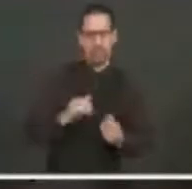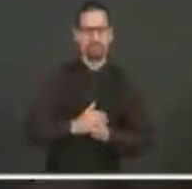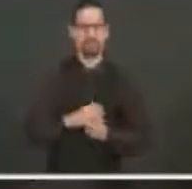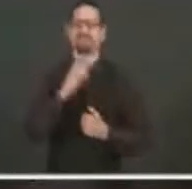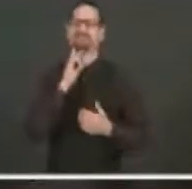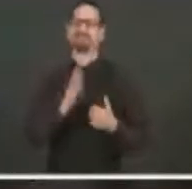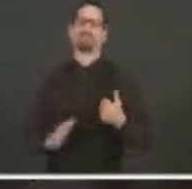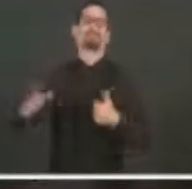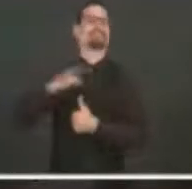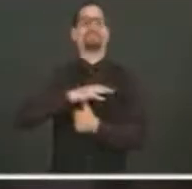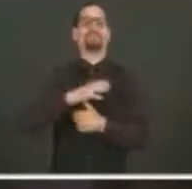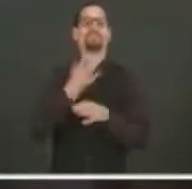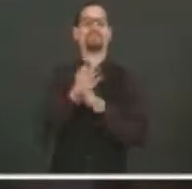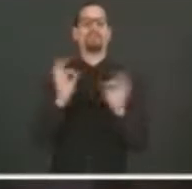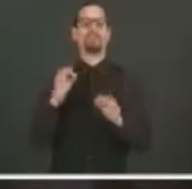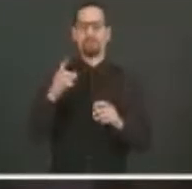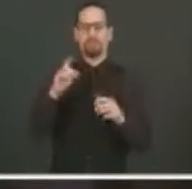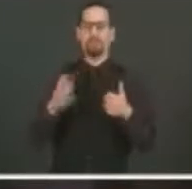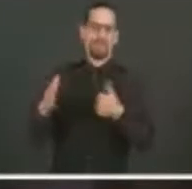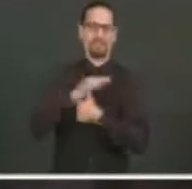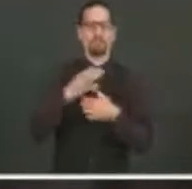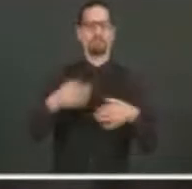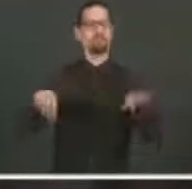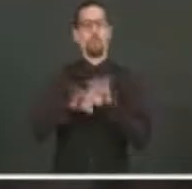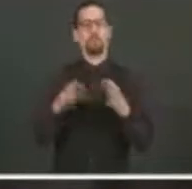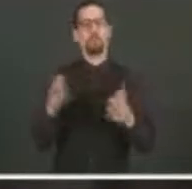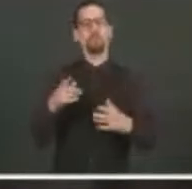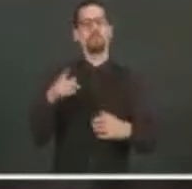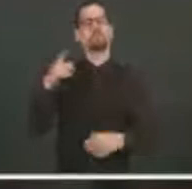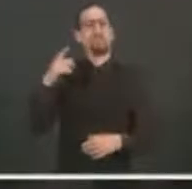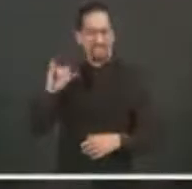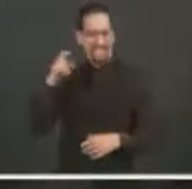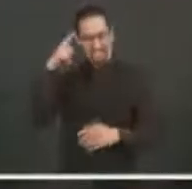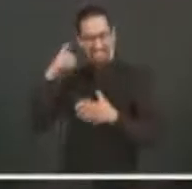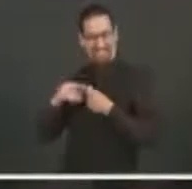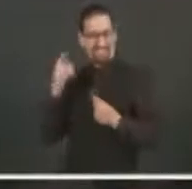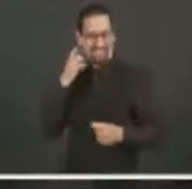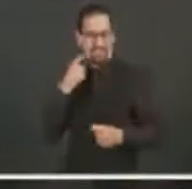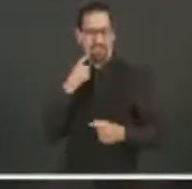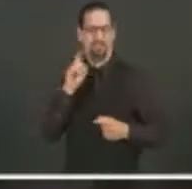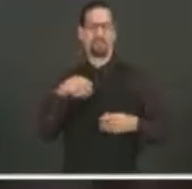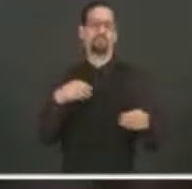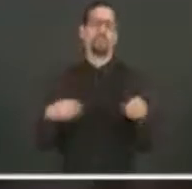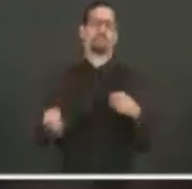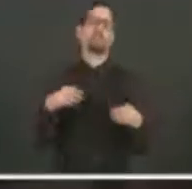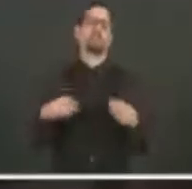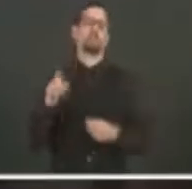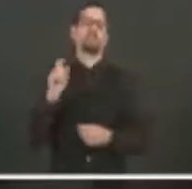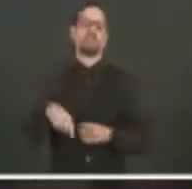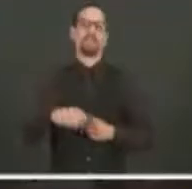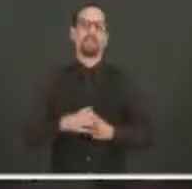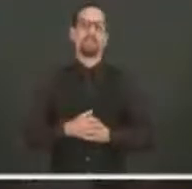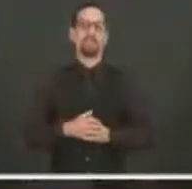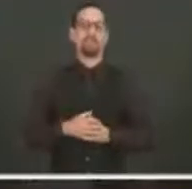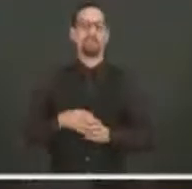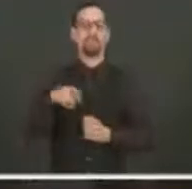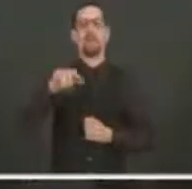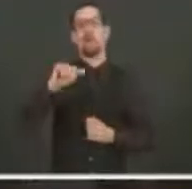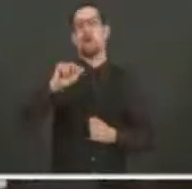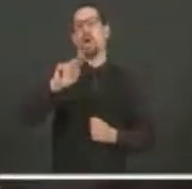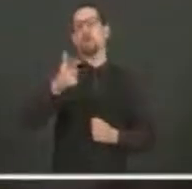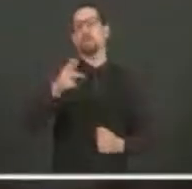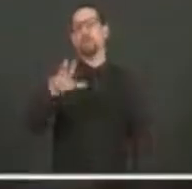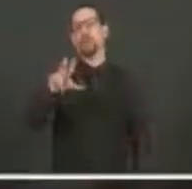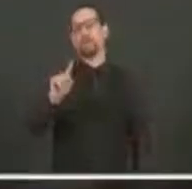governor said is the ability to be flexible. We don't know what it's going to look like August 31st, but we need to have plans for whatever